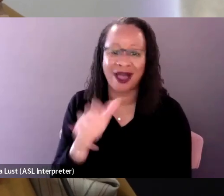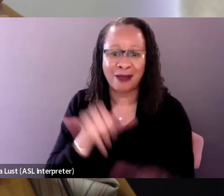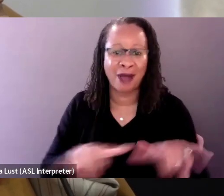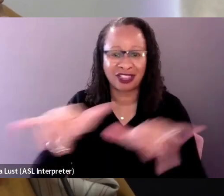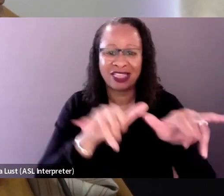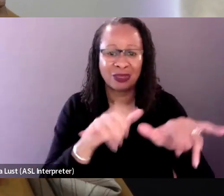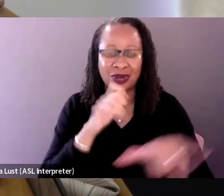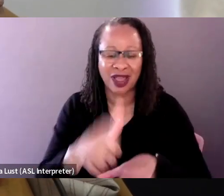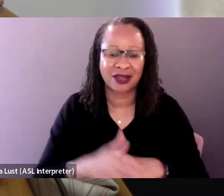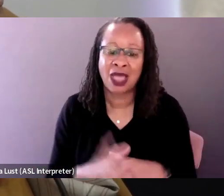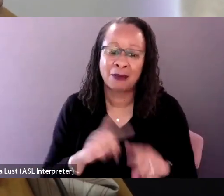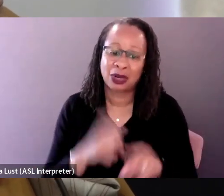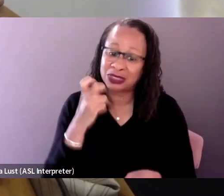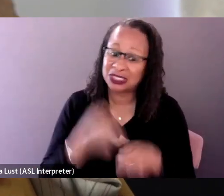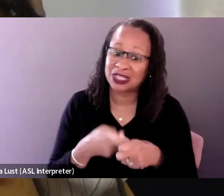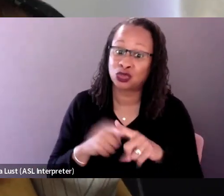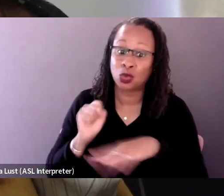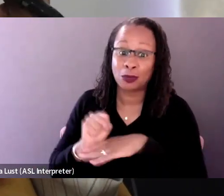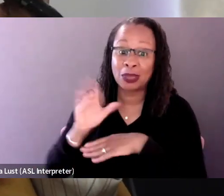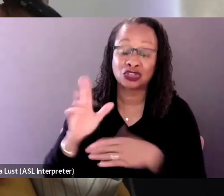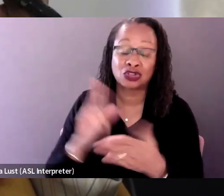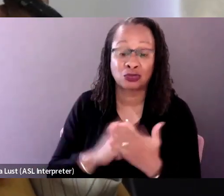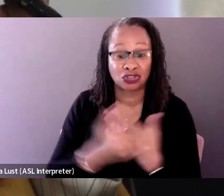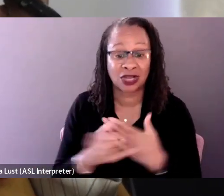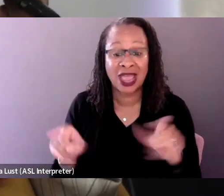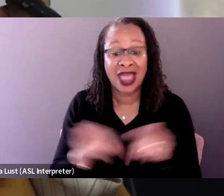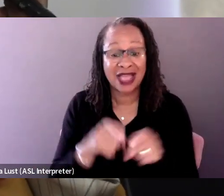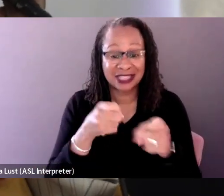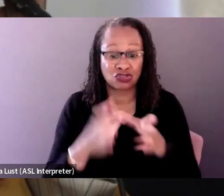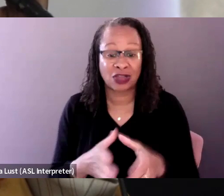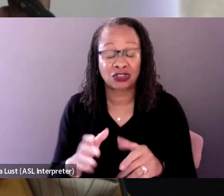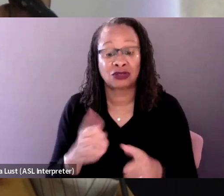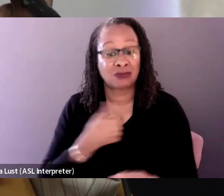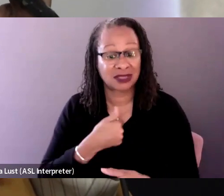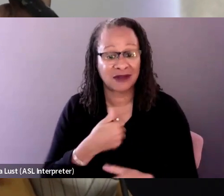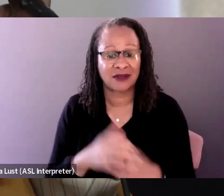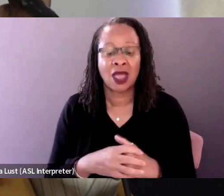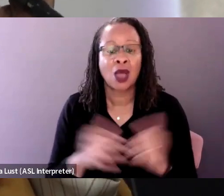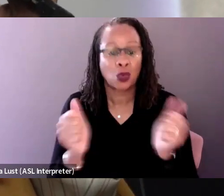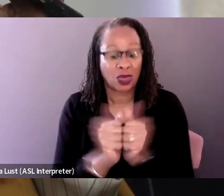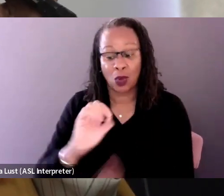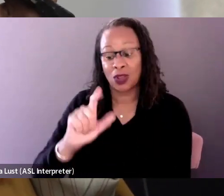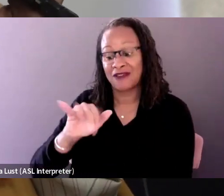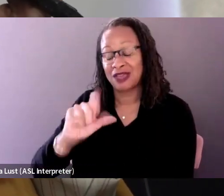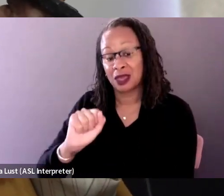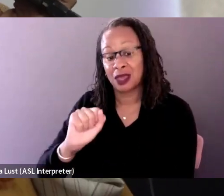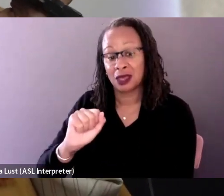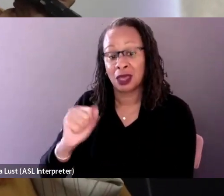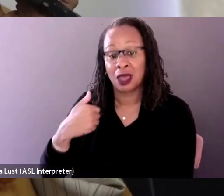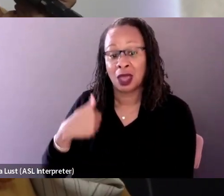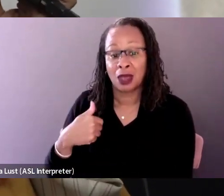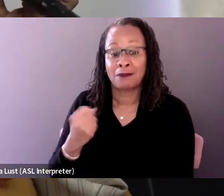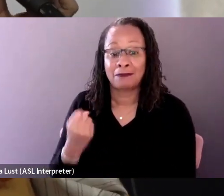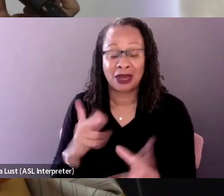it was hard pitching this project as the director, right, alongside Olivia. A lot of people kind of just